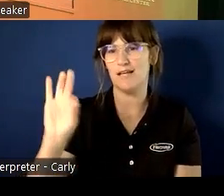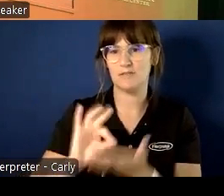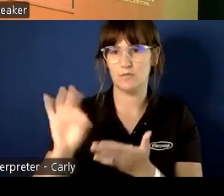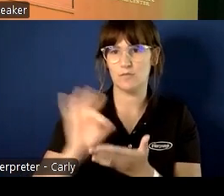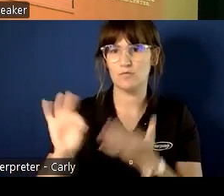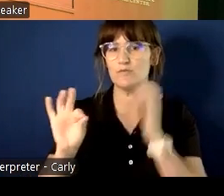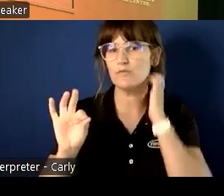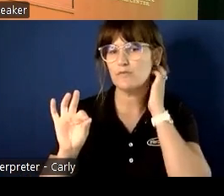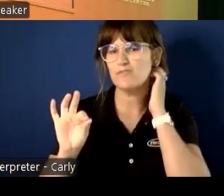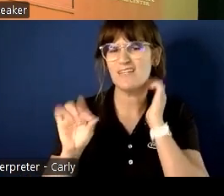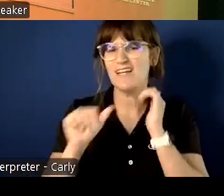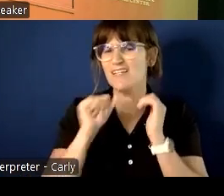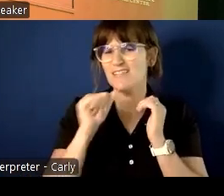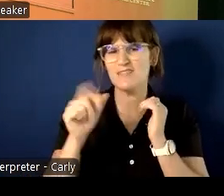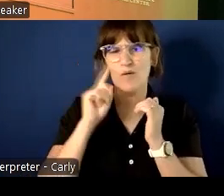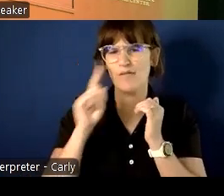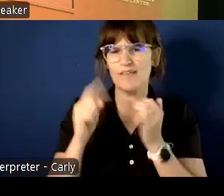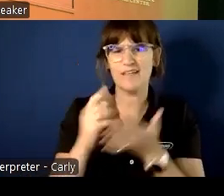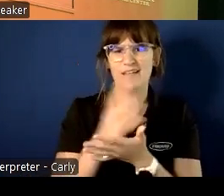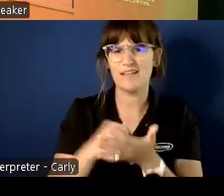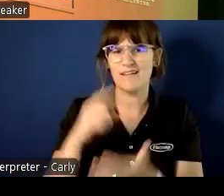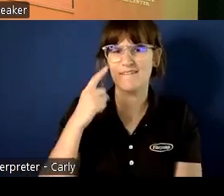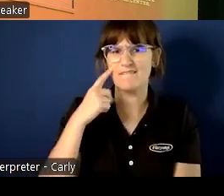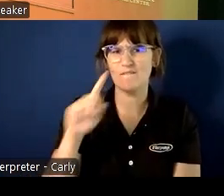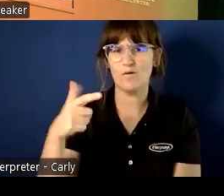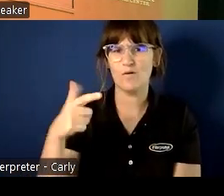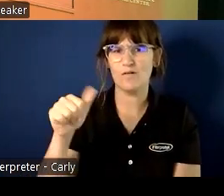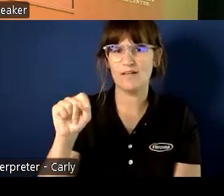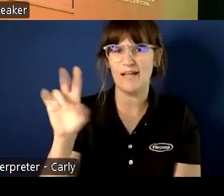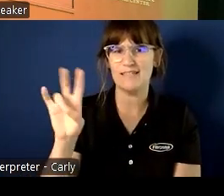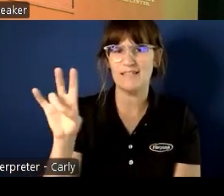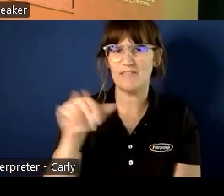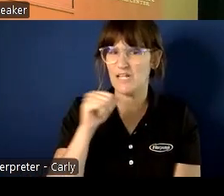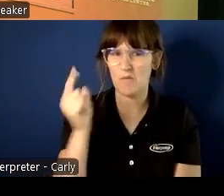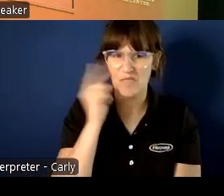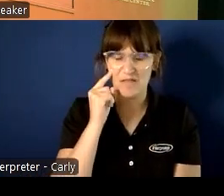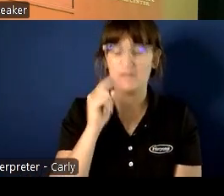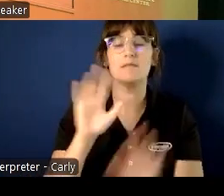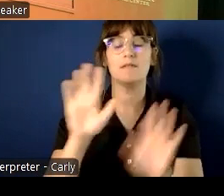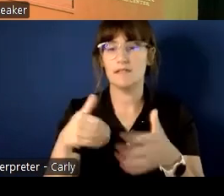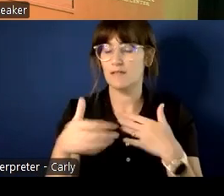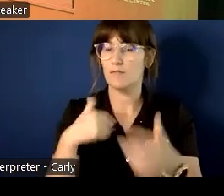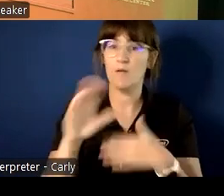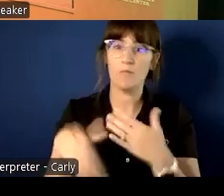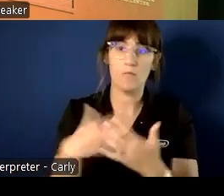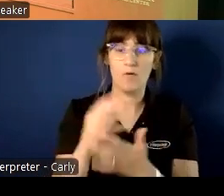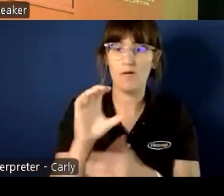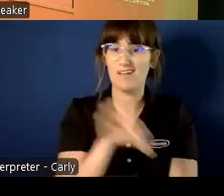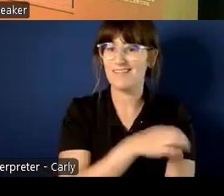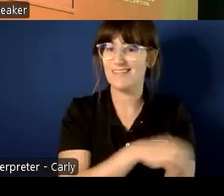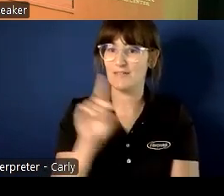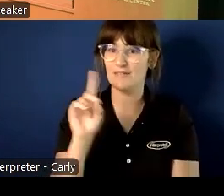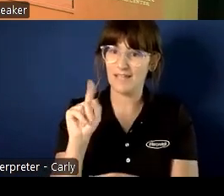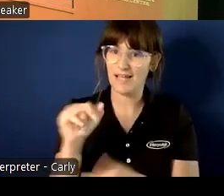I collected for GAT-7. I might have. I have to go back. But like I've collected all these clinically